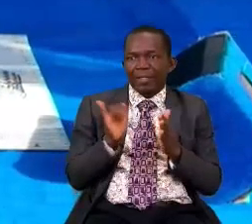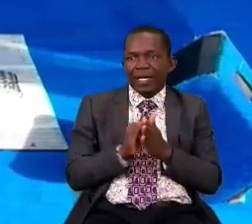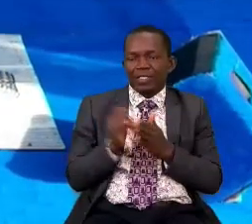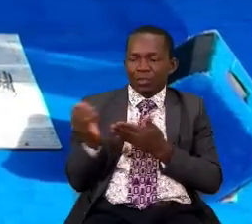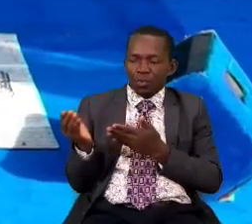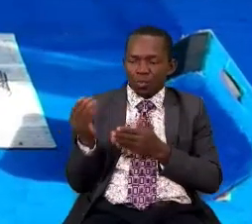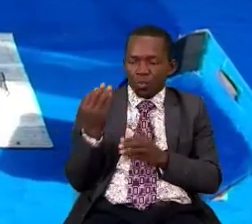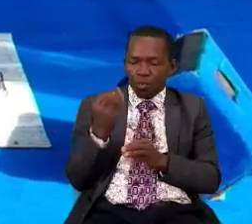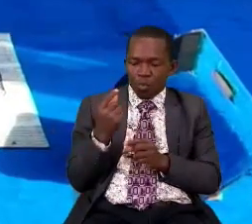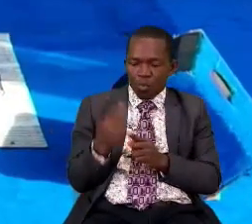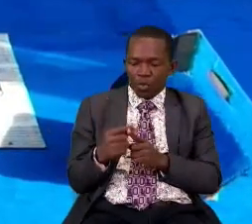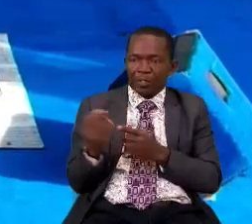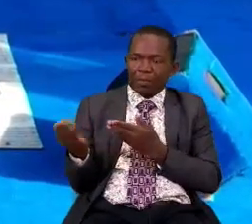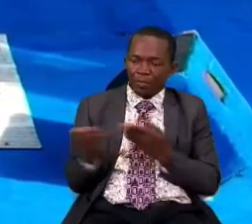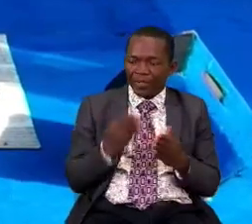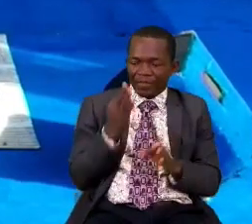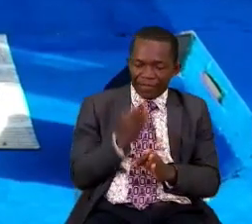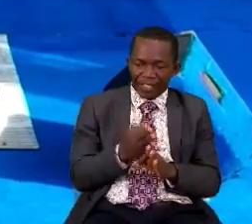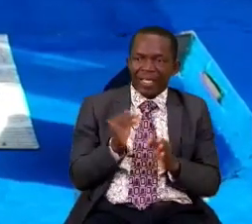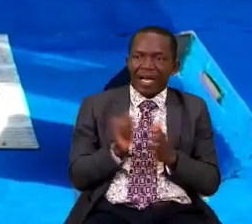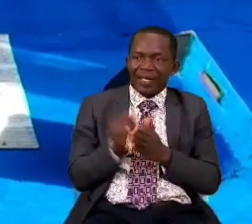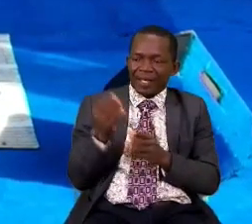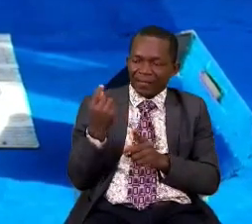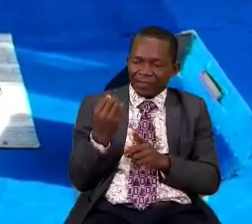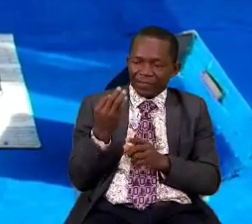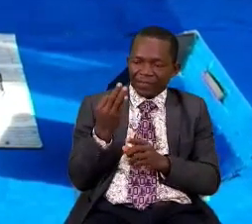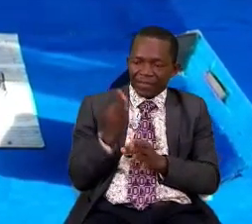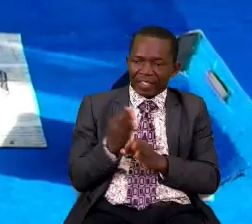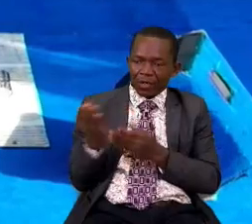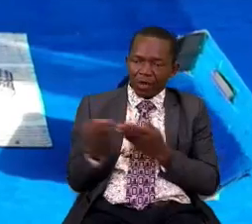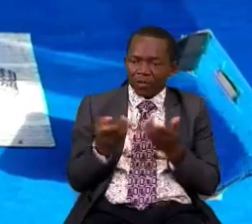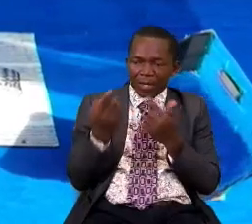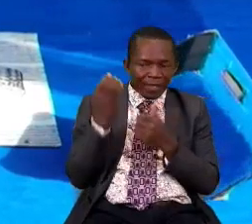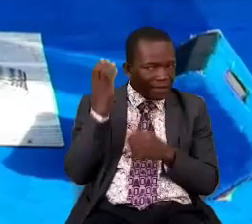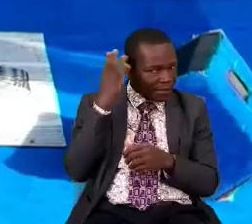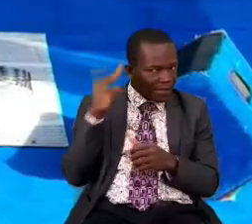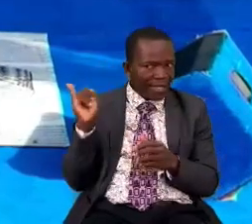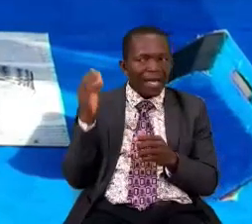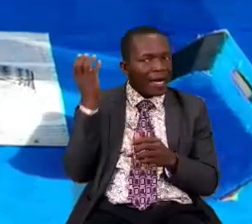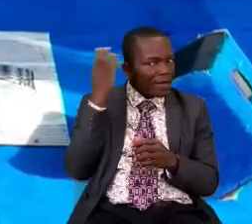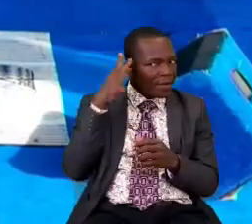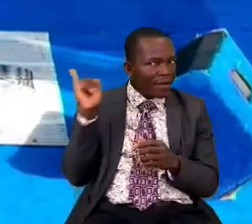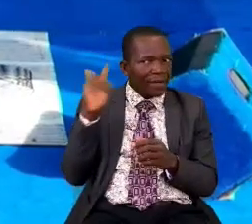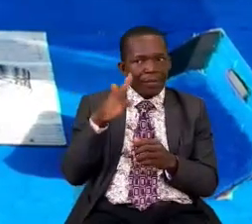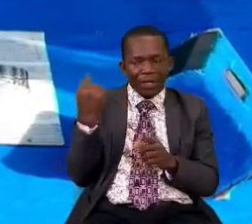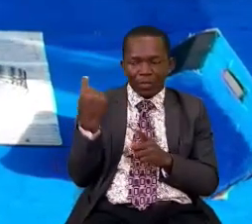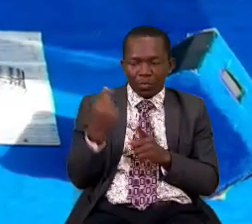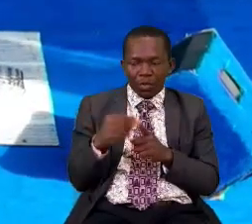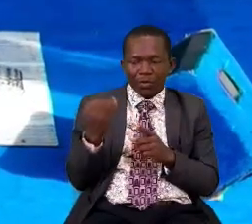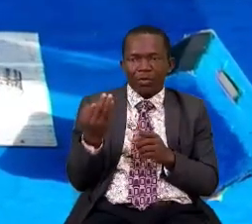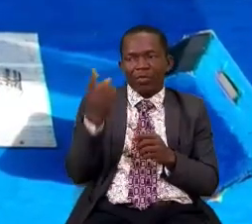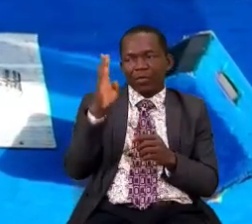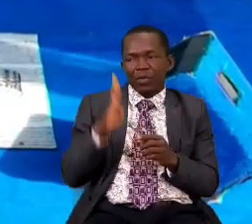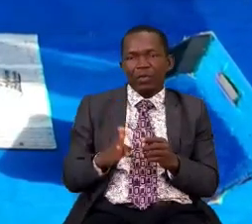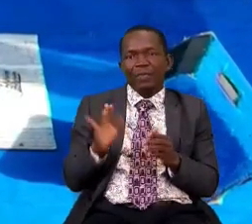and it is a strengthening fears it is it's steadfast peace and then